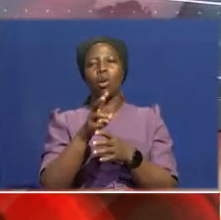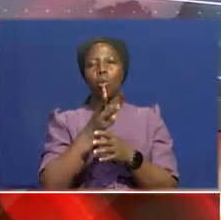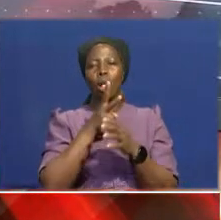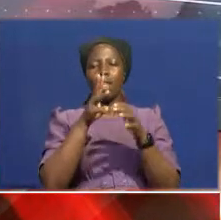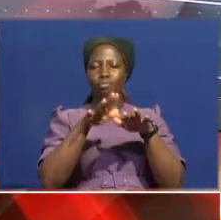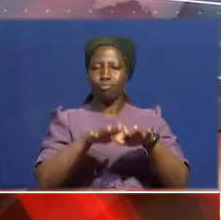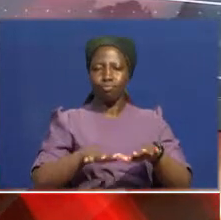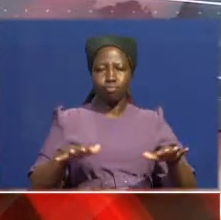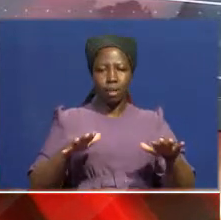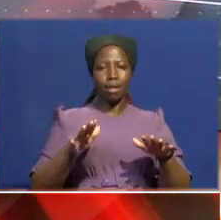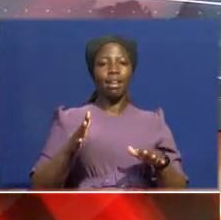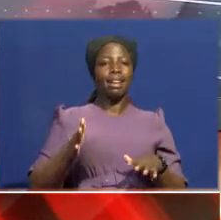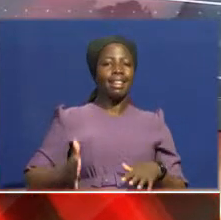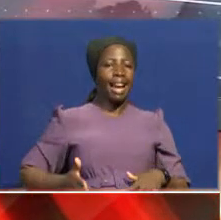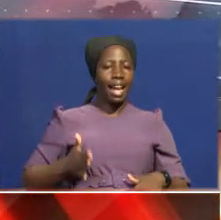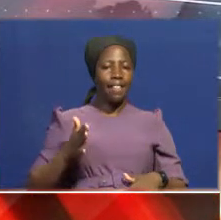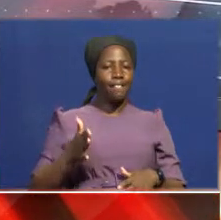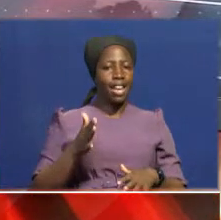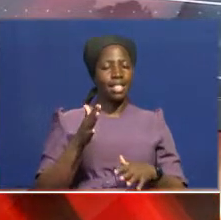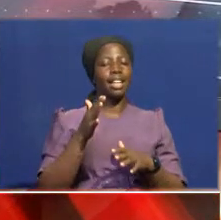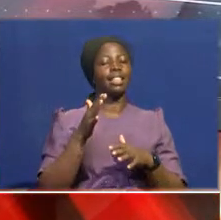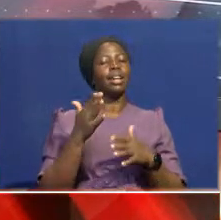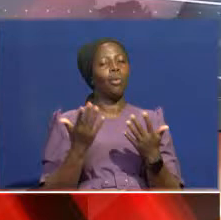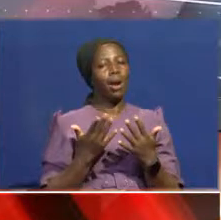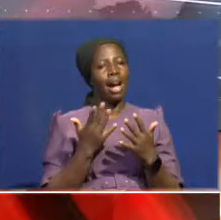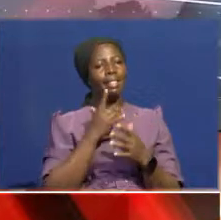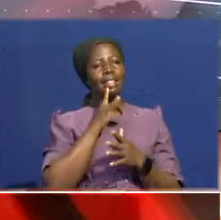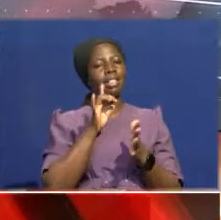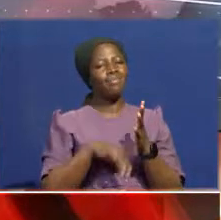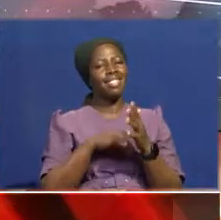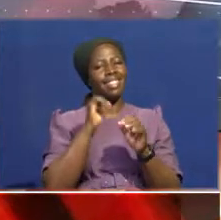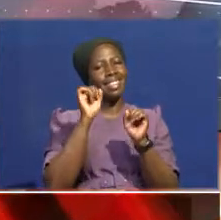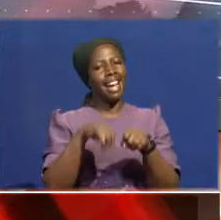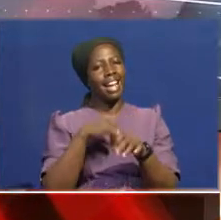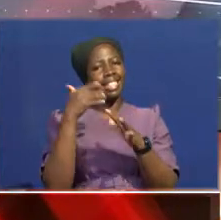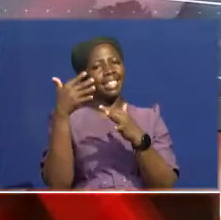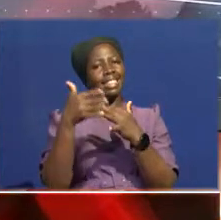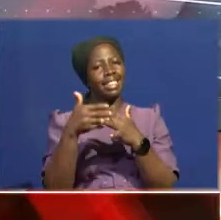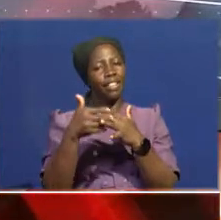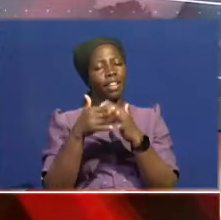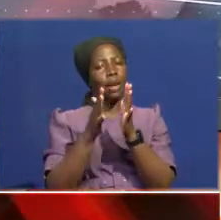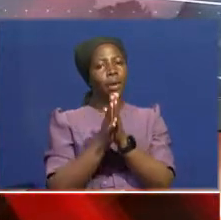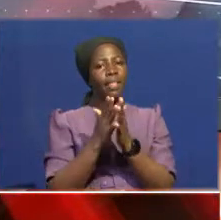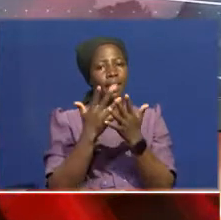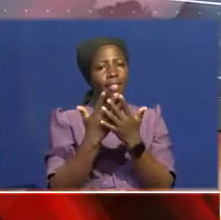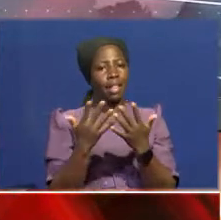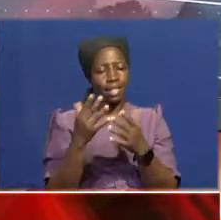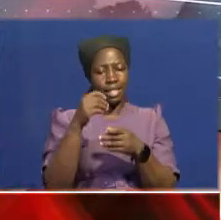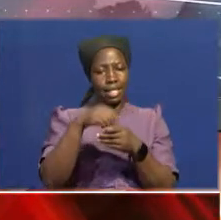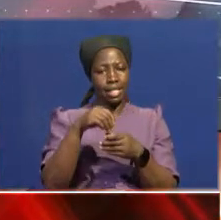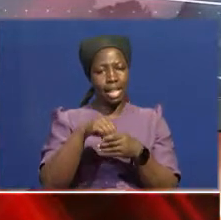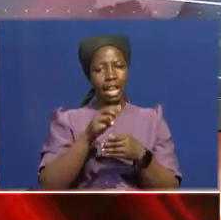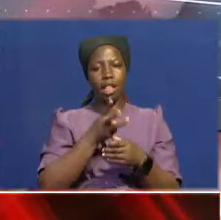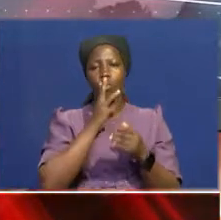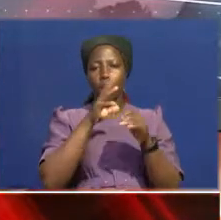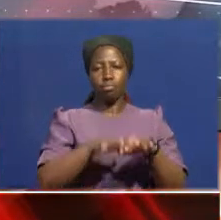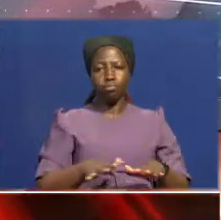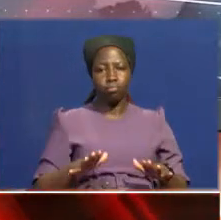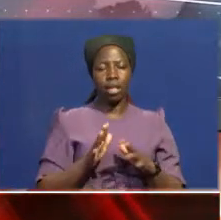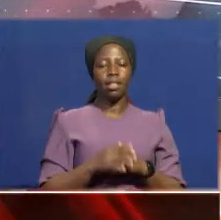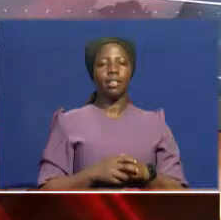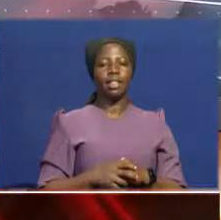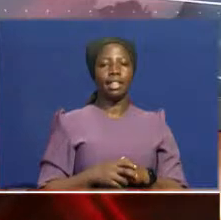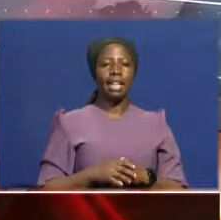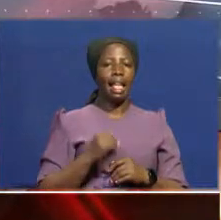warn in threatening the lake's ecosystem. With the contamination of Lake Nakuru, the Nakuru County government